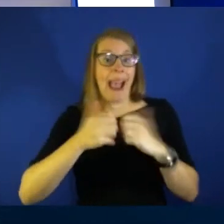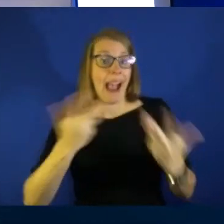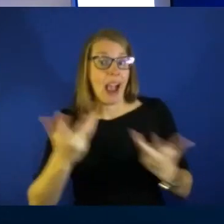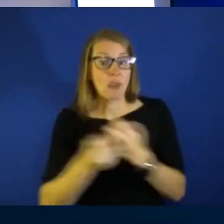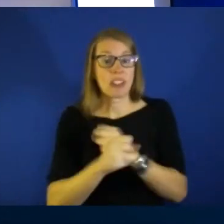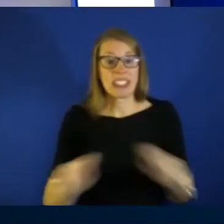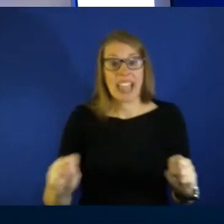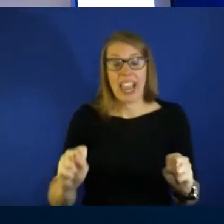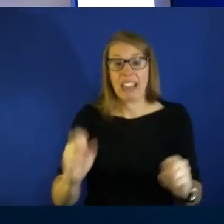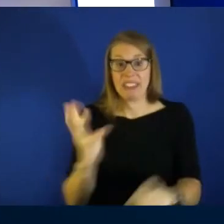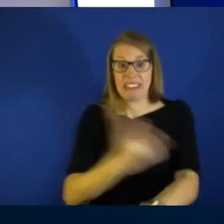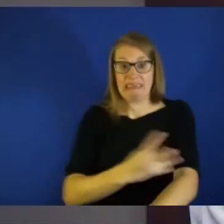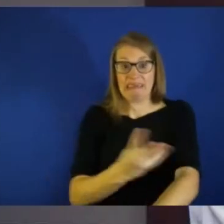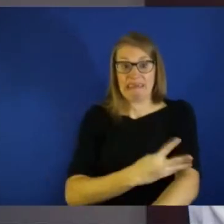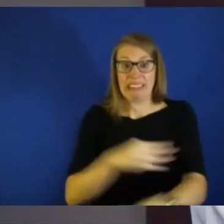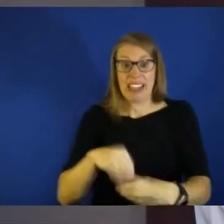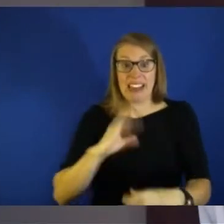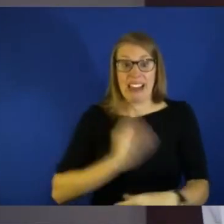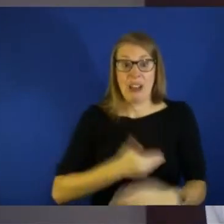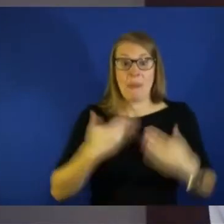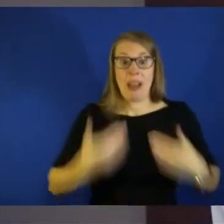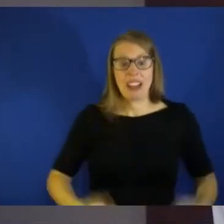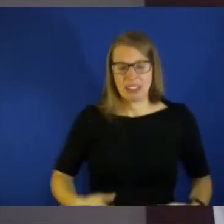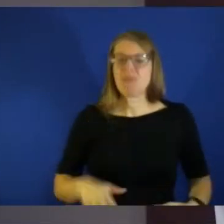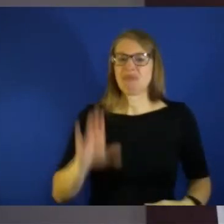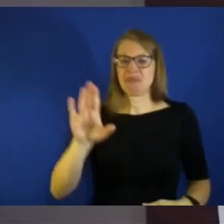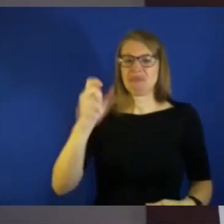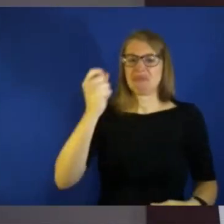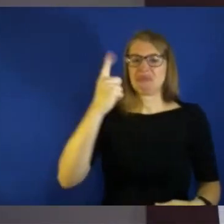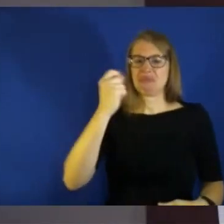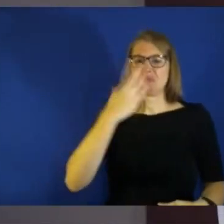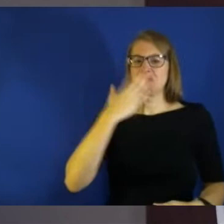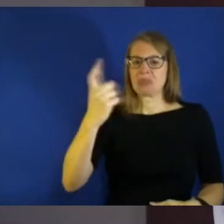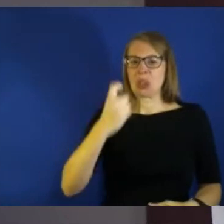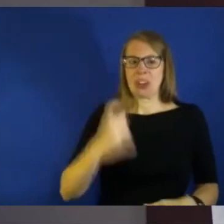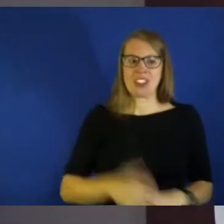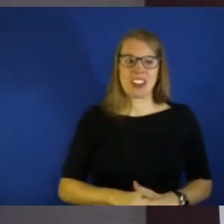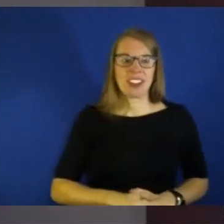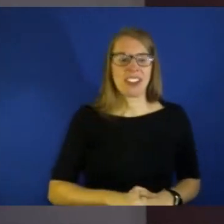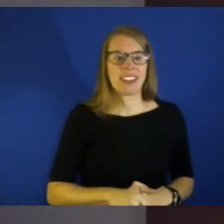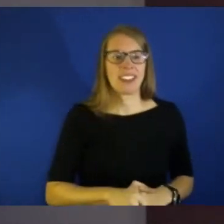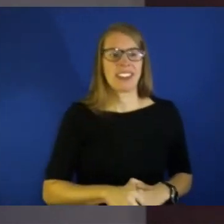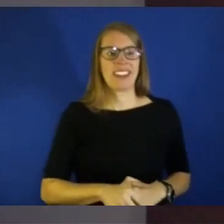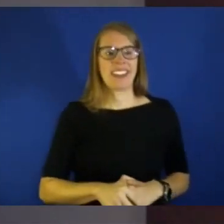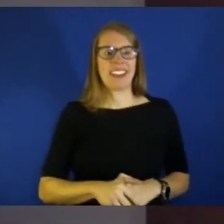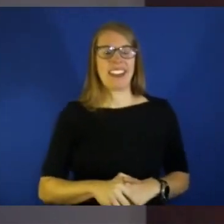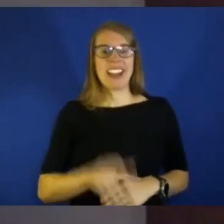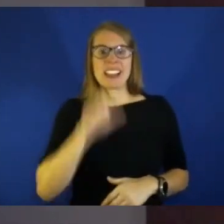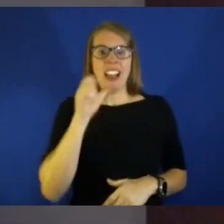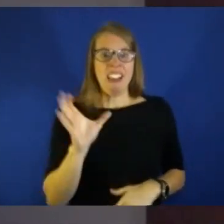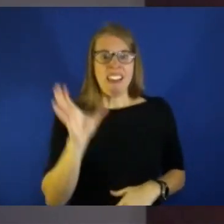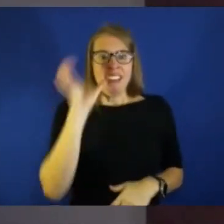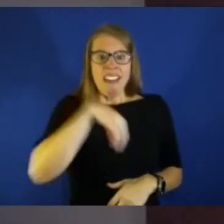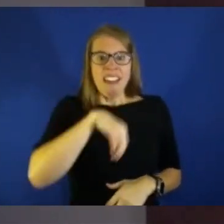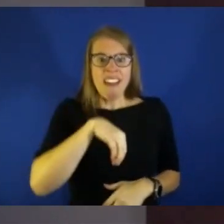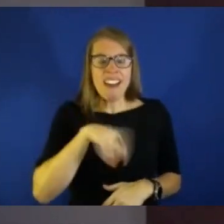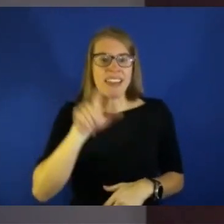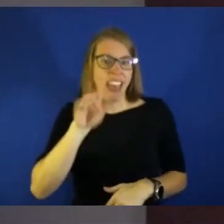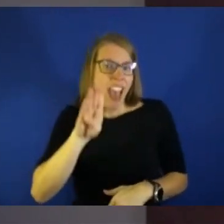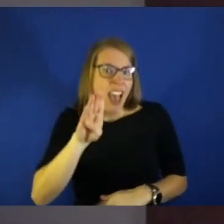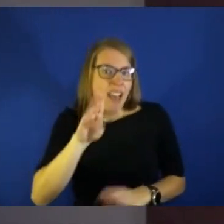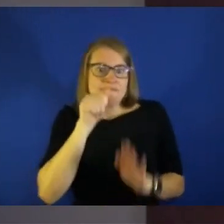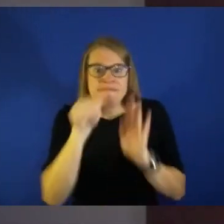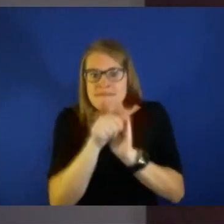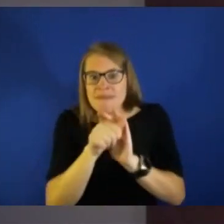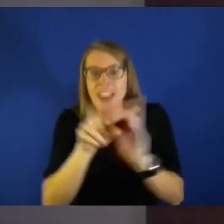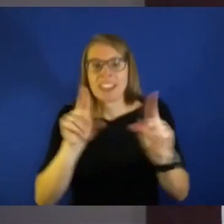bodies? Yeah, that's fair. Go into that for us. Well, not a nefarious mystery lab or anything like that. It's